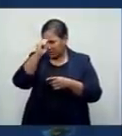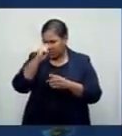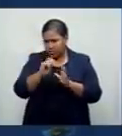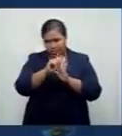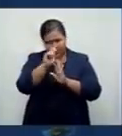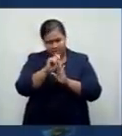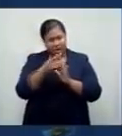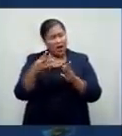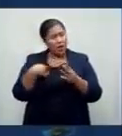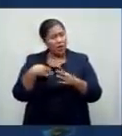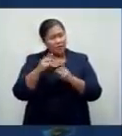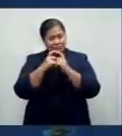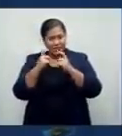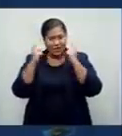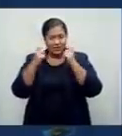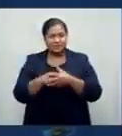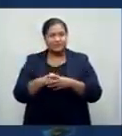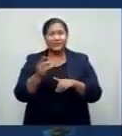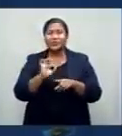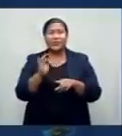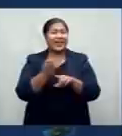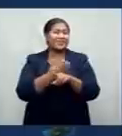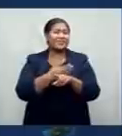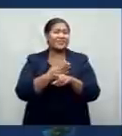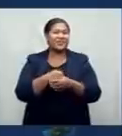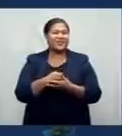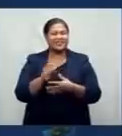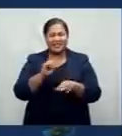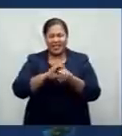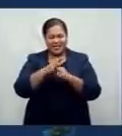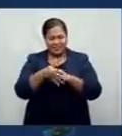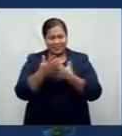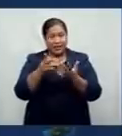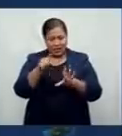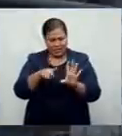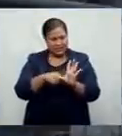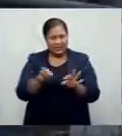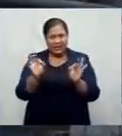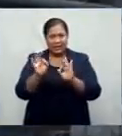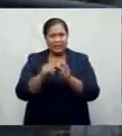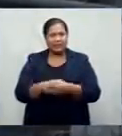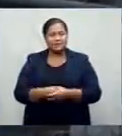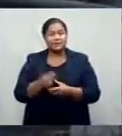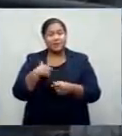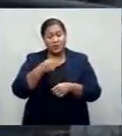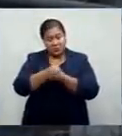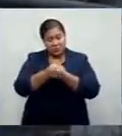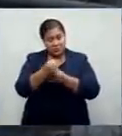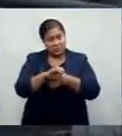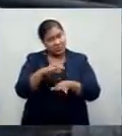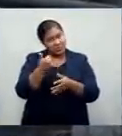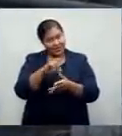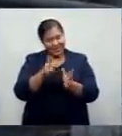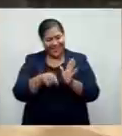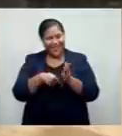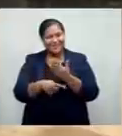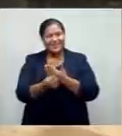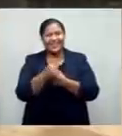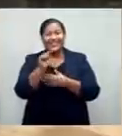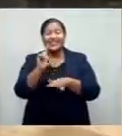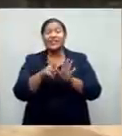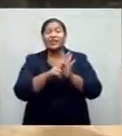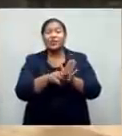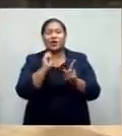like before, previous years, like when you mix the crop or something like that. No, this year, no, nothing. With crushing already underway in Lautoka, they